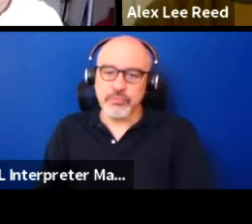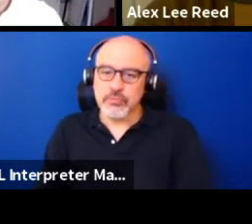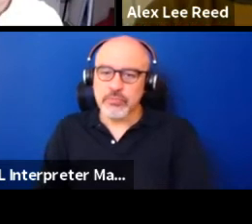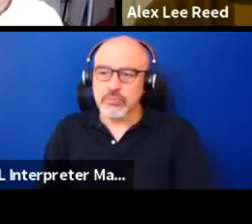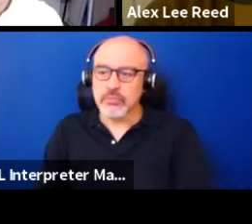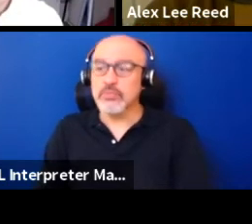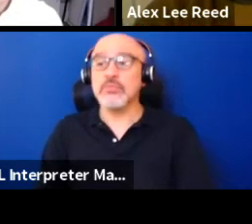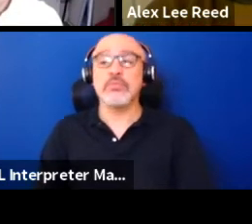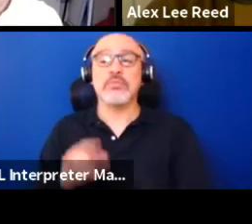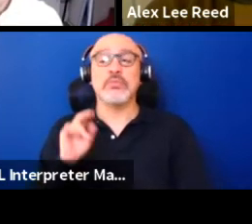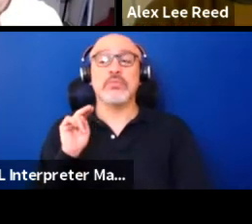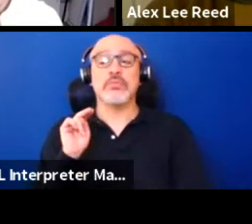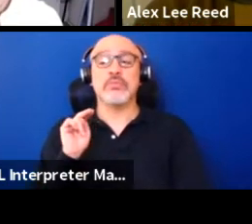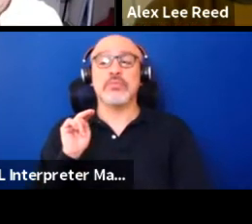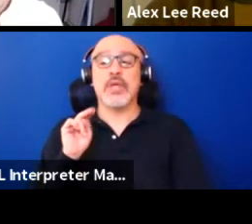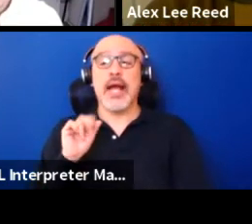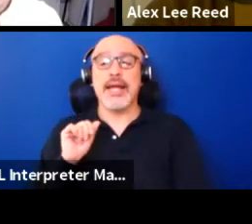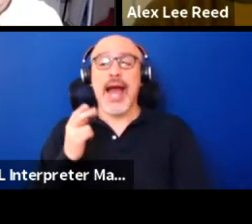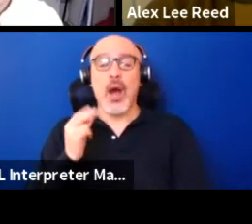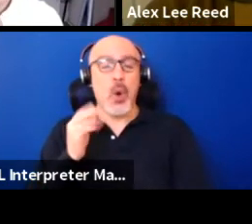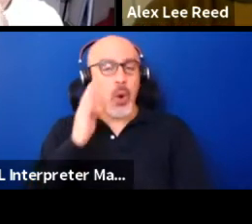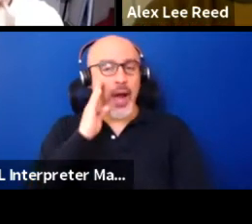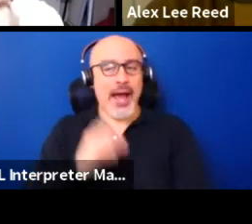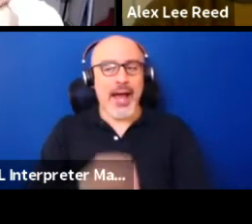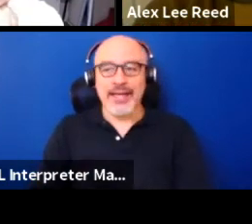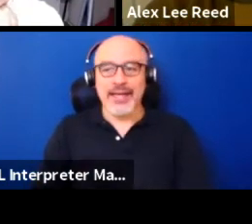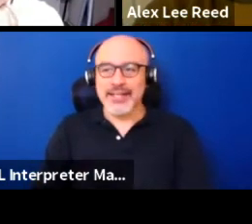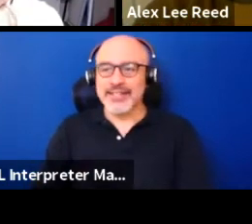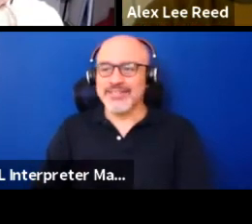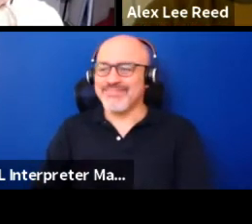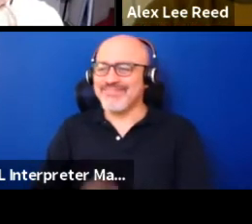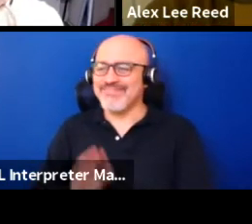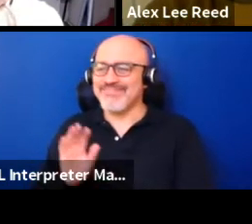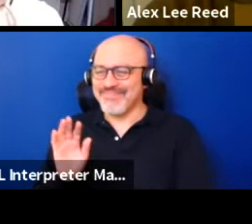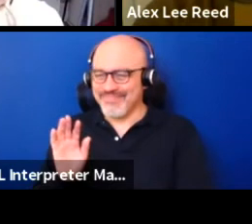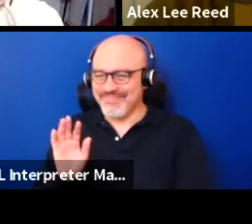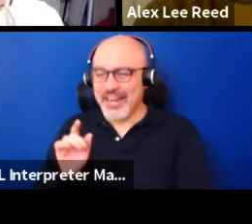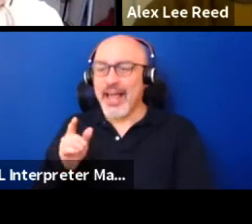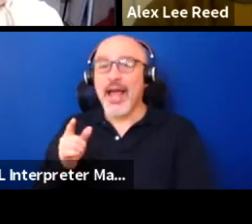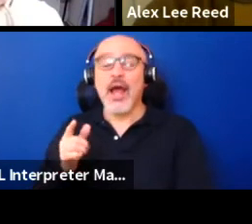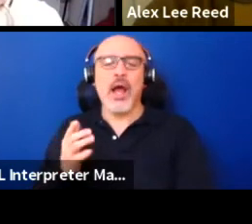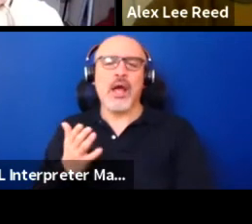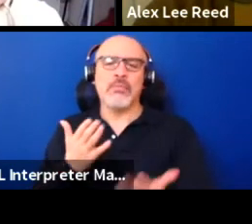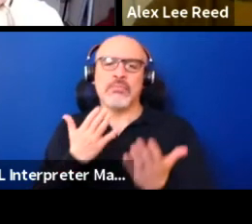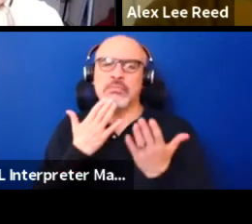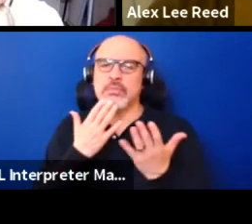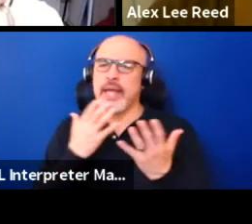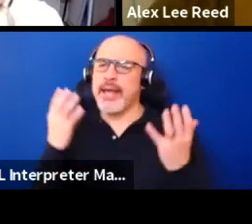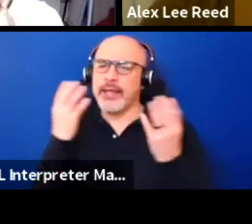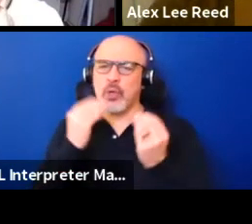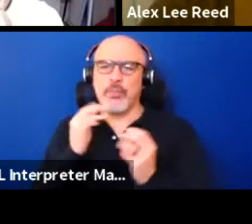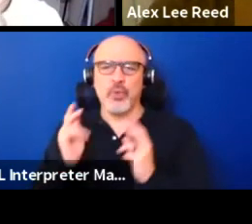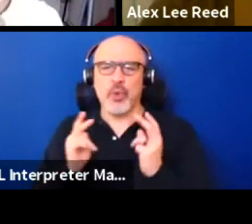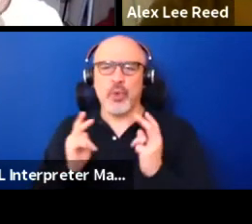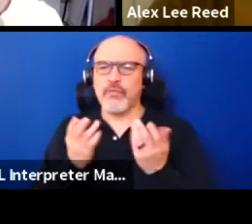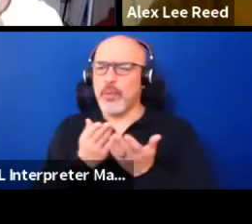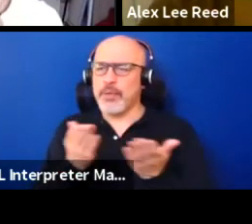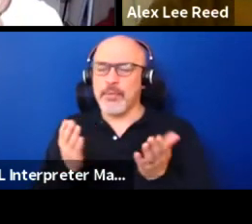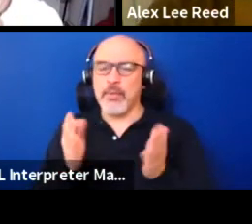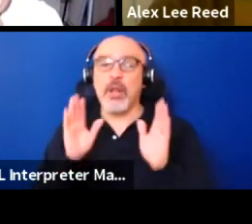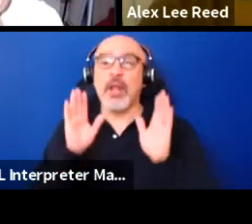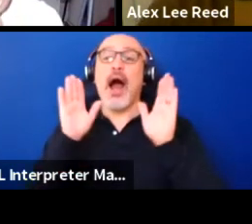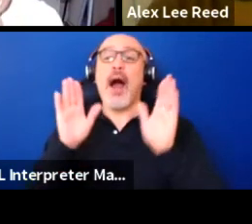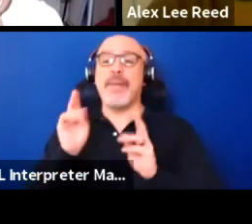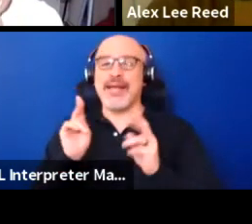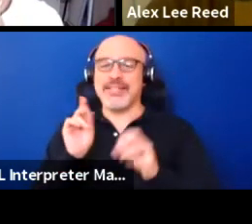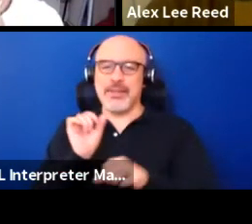Hi, this is Naho. I want to thank all of you, all you beautiful people, that amazing people that I've